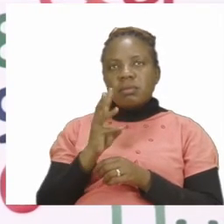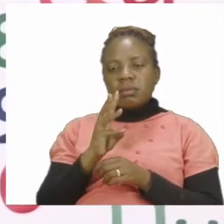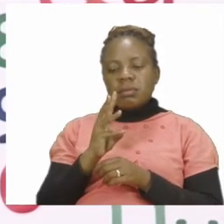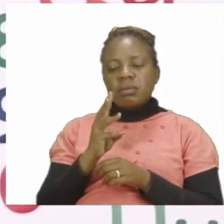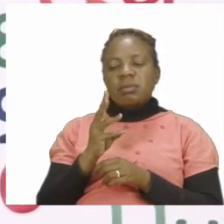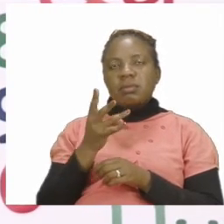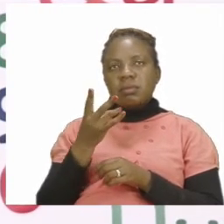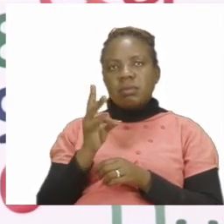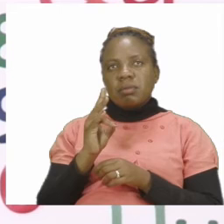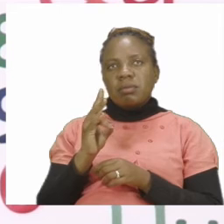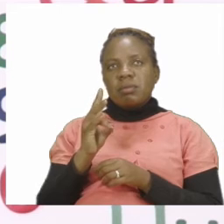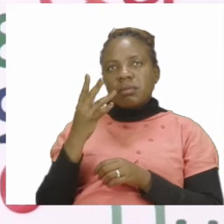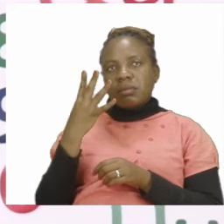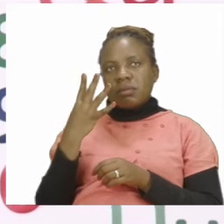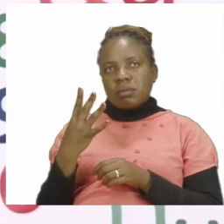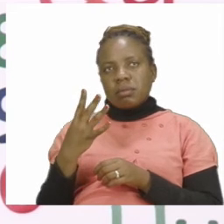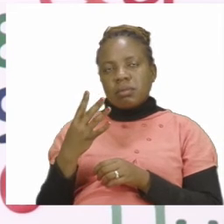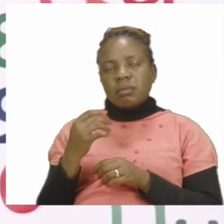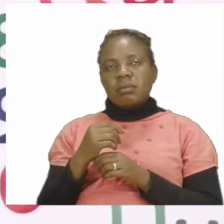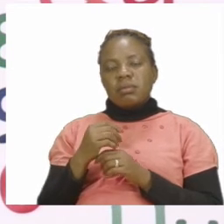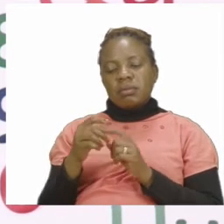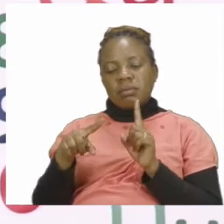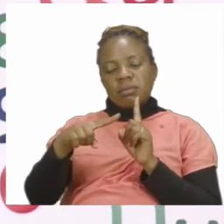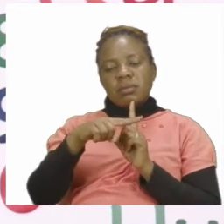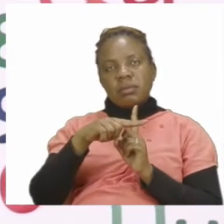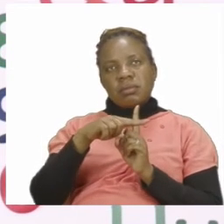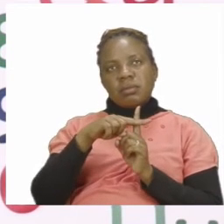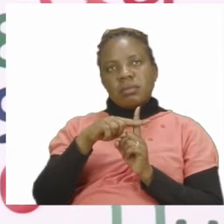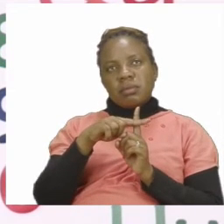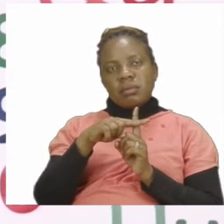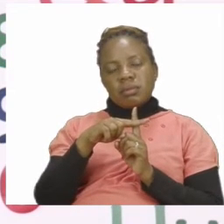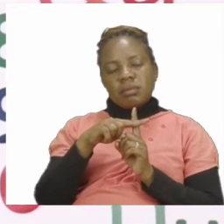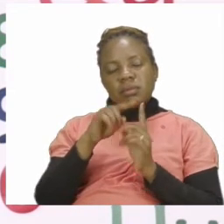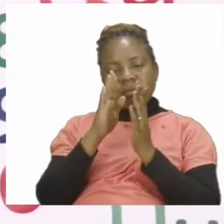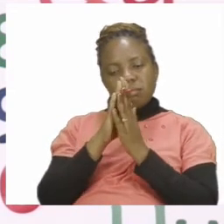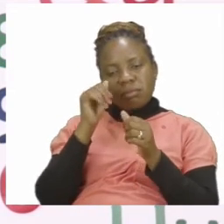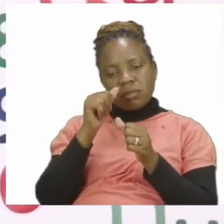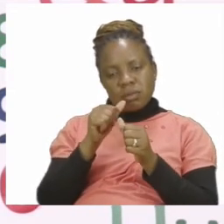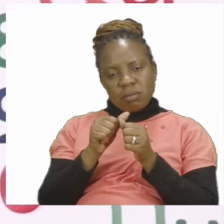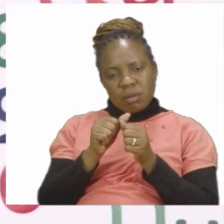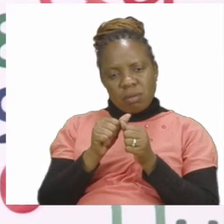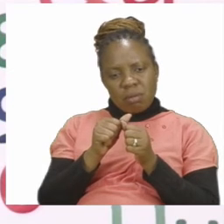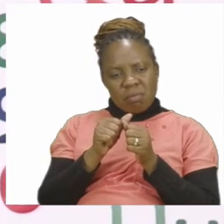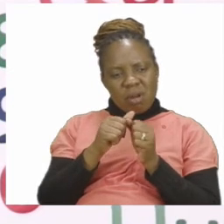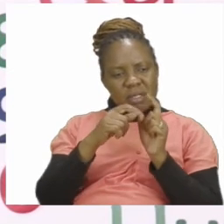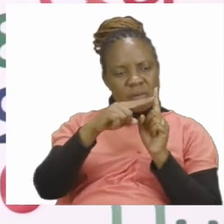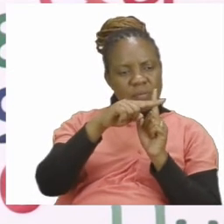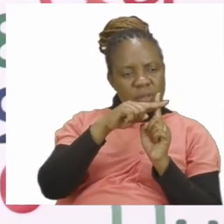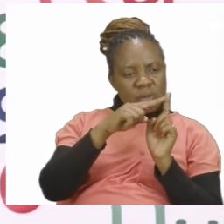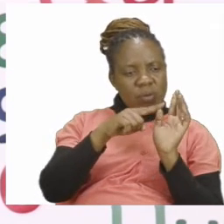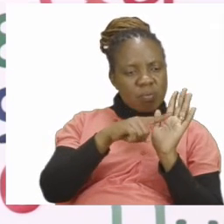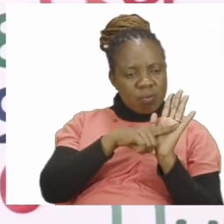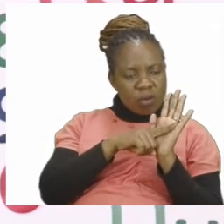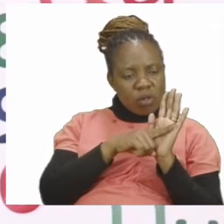674 plus, please boys and girls, remember to look at the sign to make sure you have where you